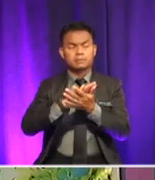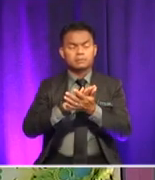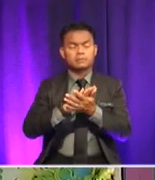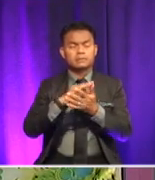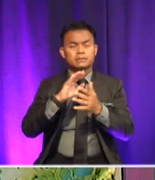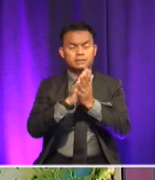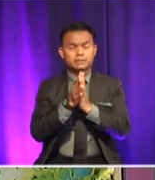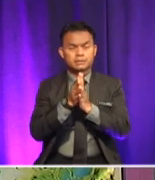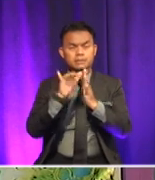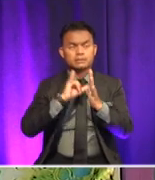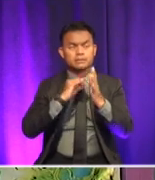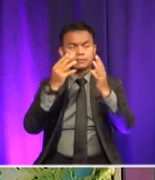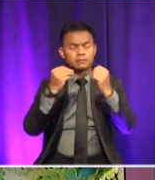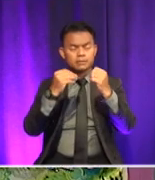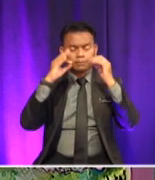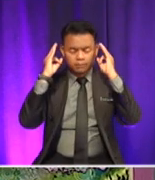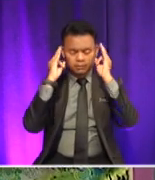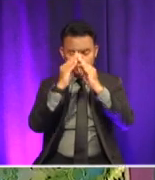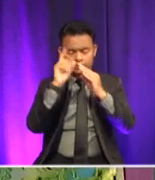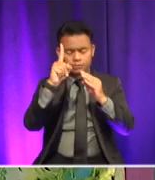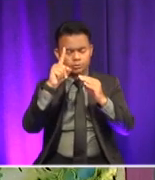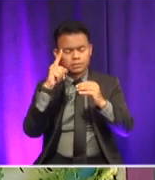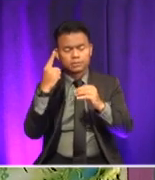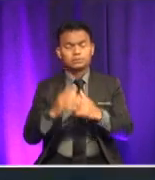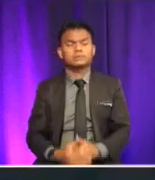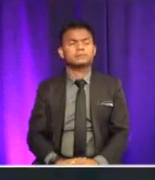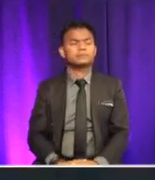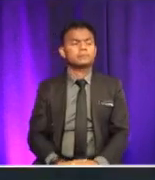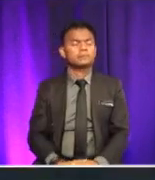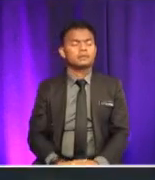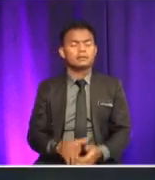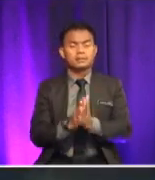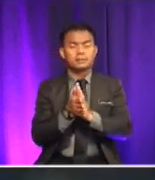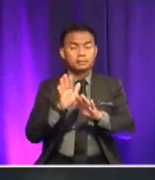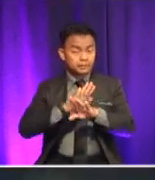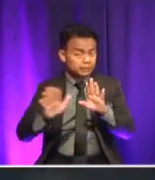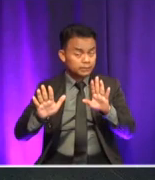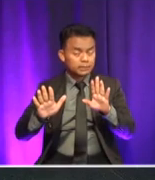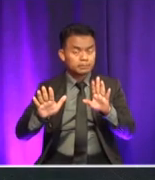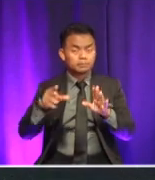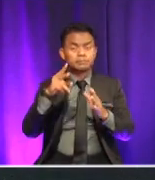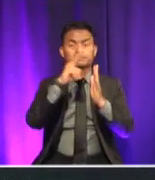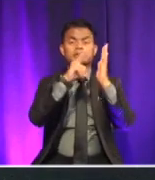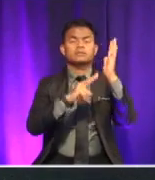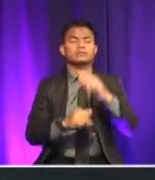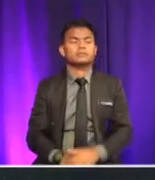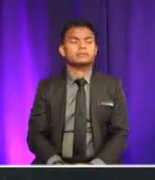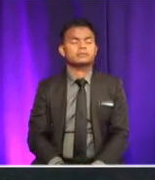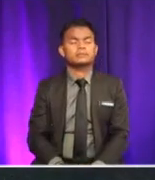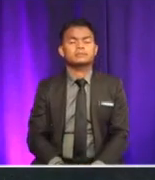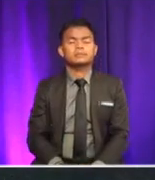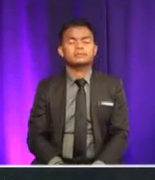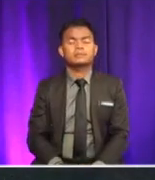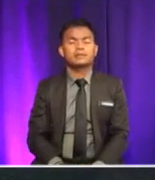passage only. Oh. I do not read the story at all. So they don't read the story. Yes, and then they saw the passage and it's like based on the